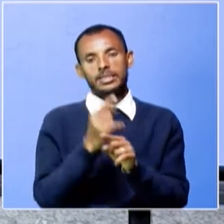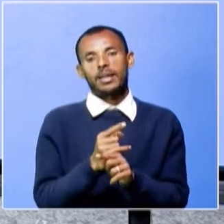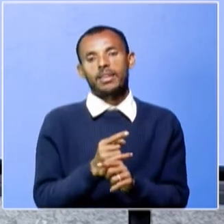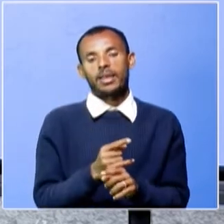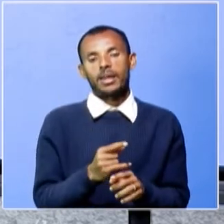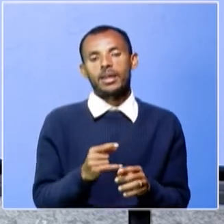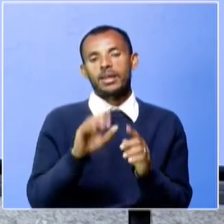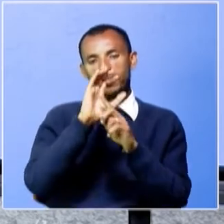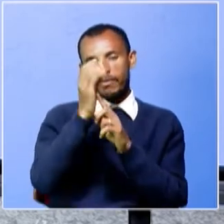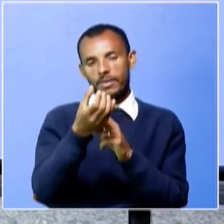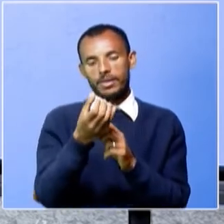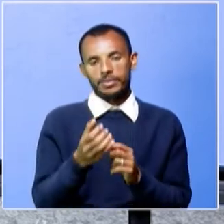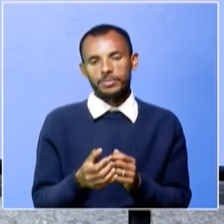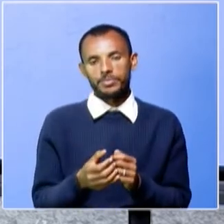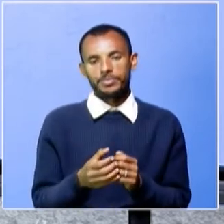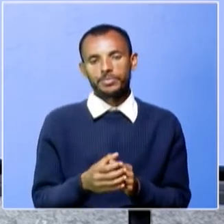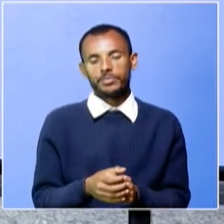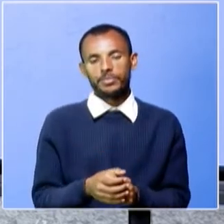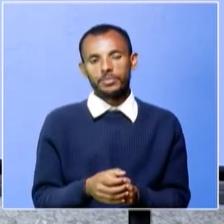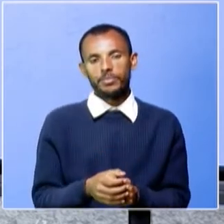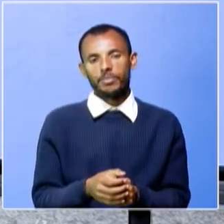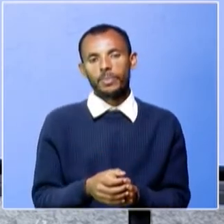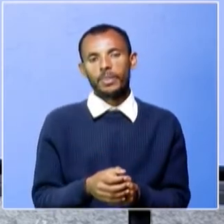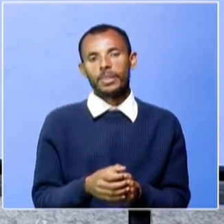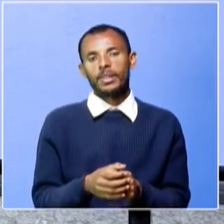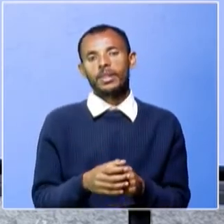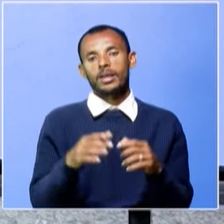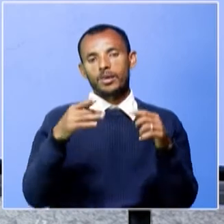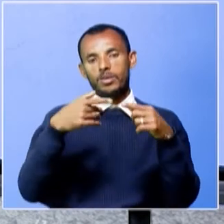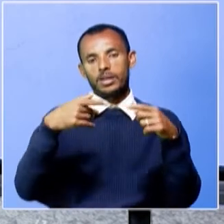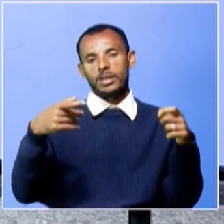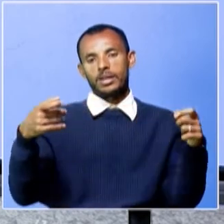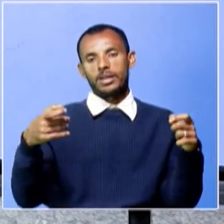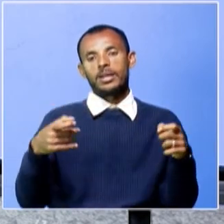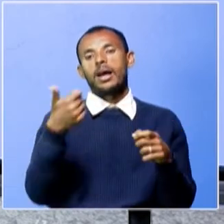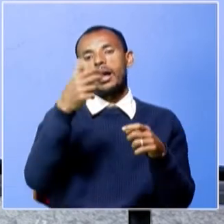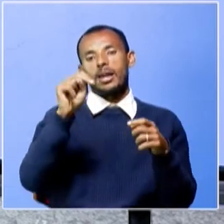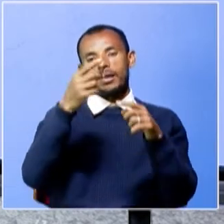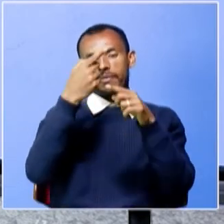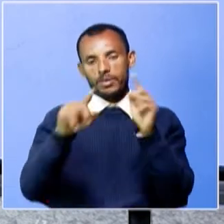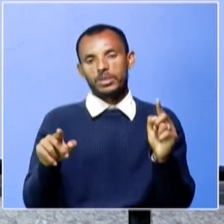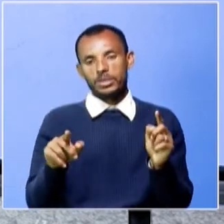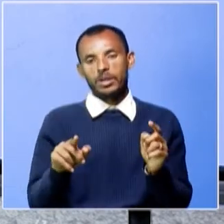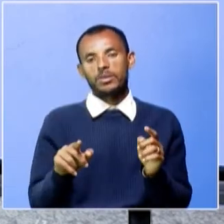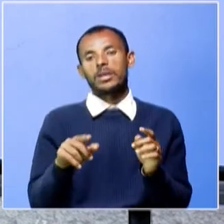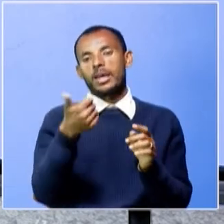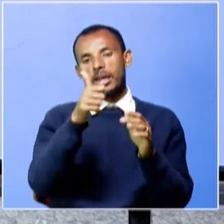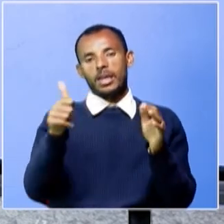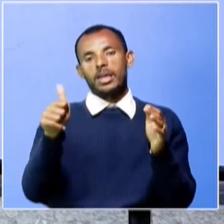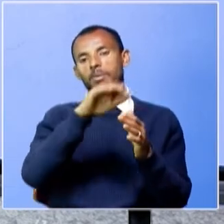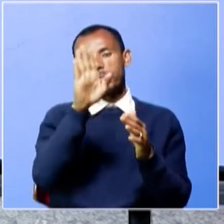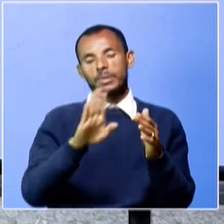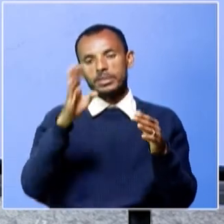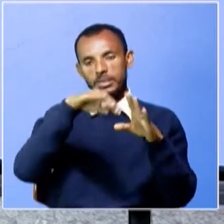say that event is certain event. In contrary, an event which cannot occur at any performance